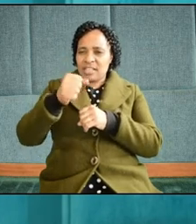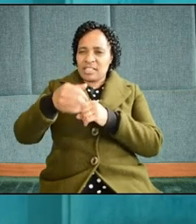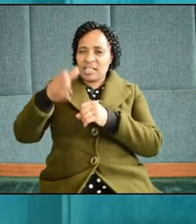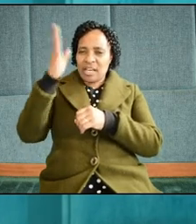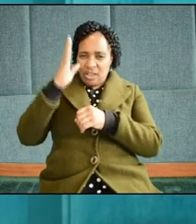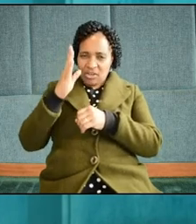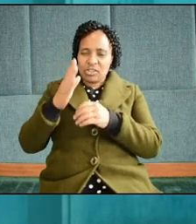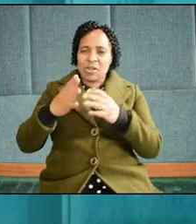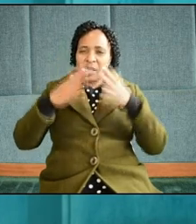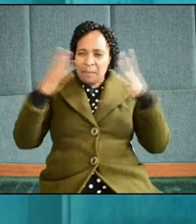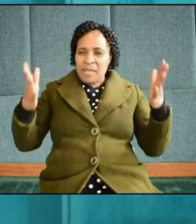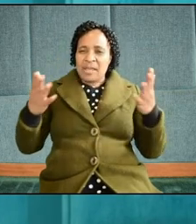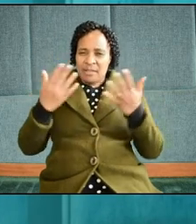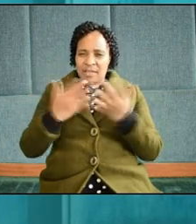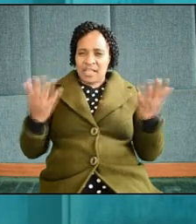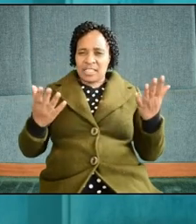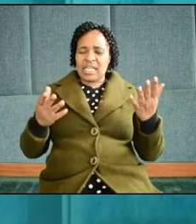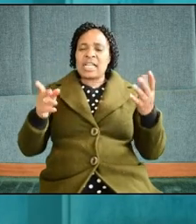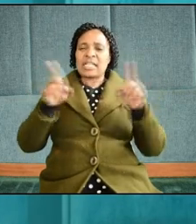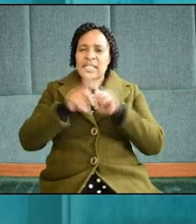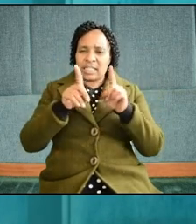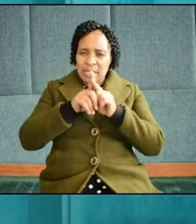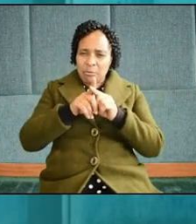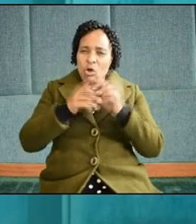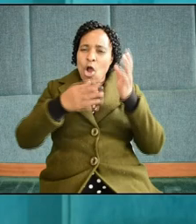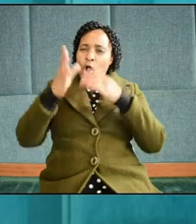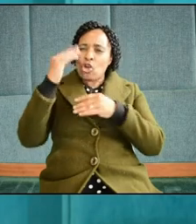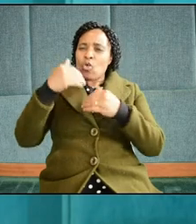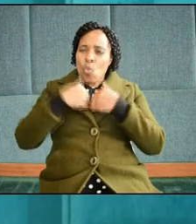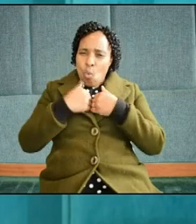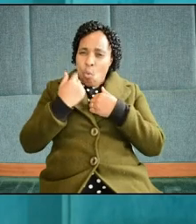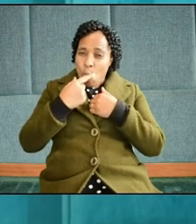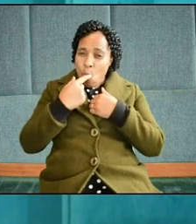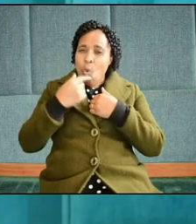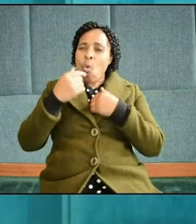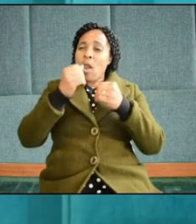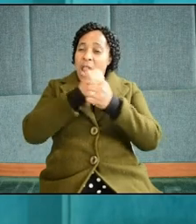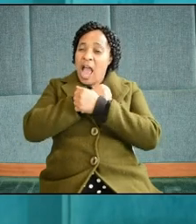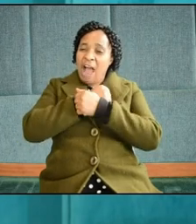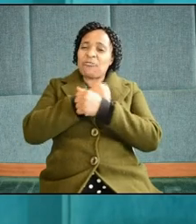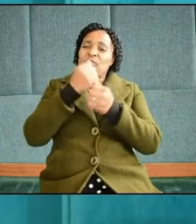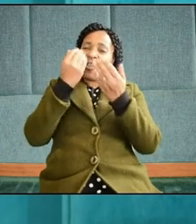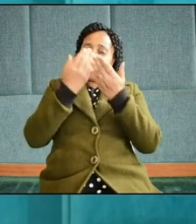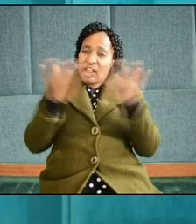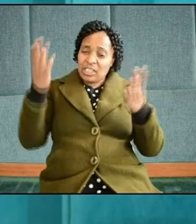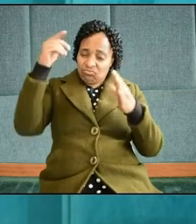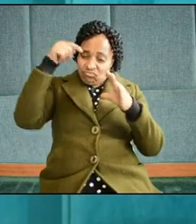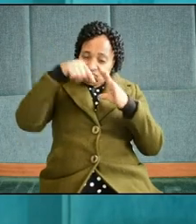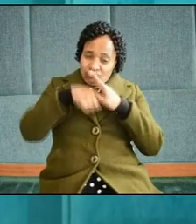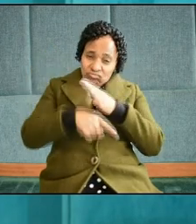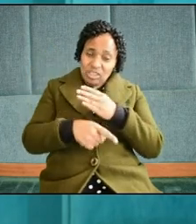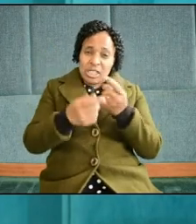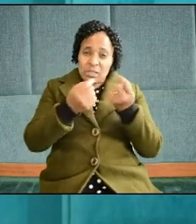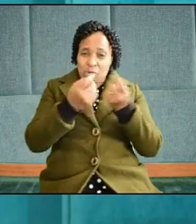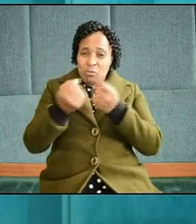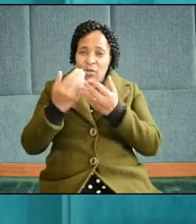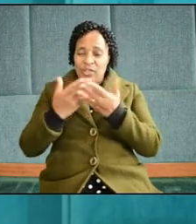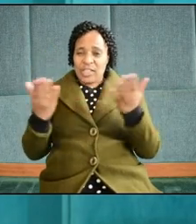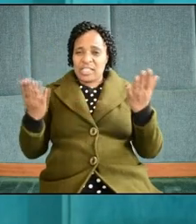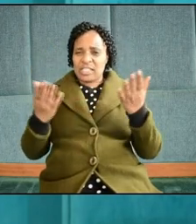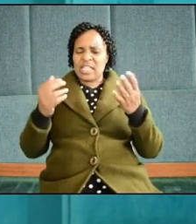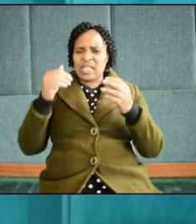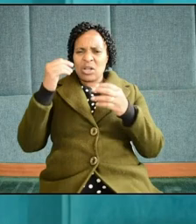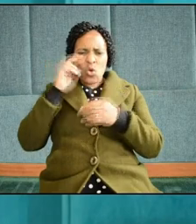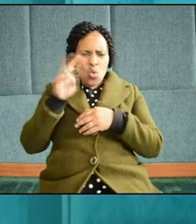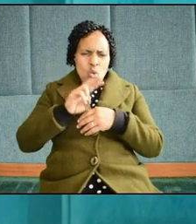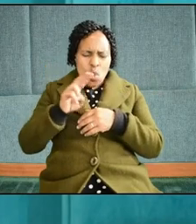is a God of big things, he's also a God of details, and he also loves to Dwell on the small things. Look at the petals of the